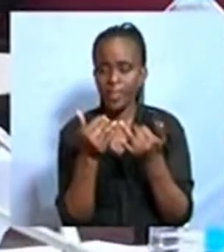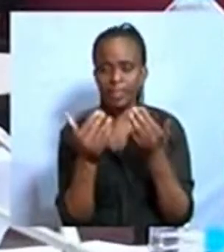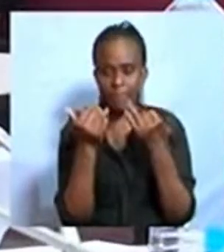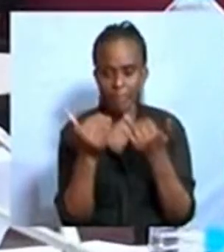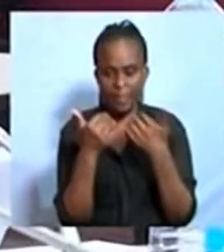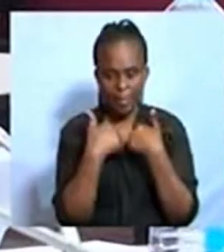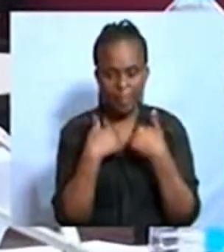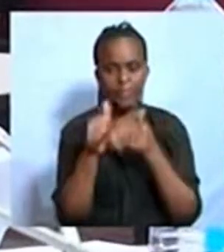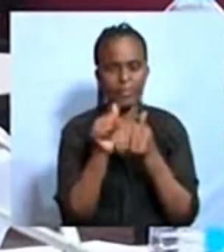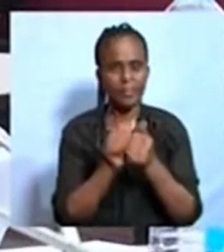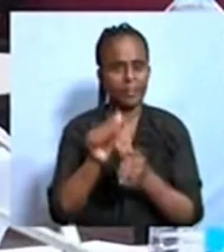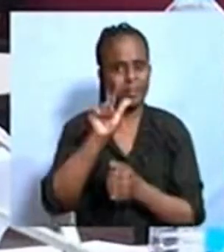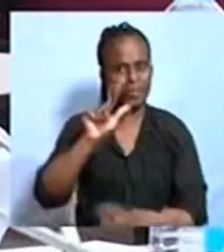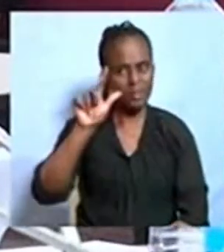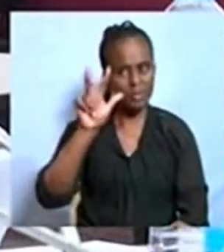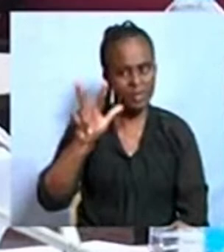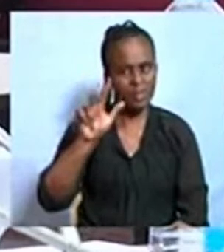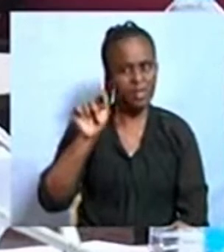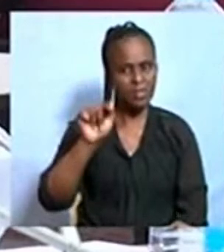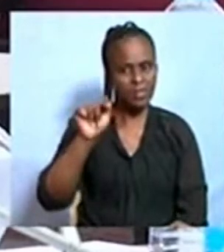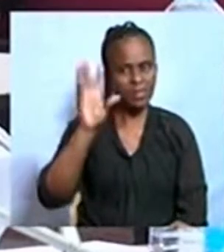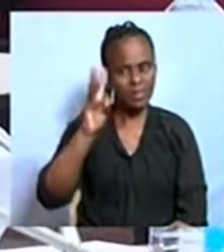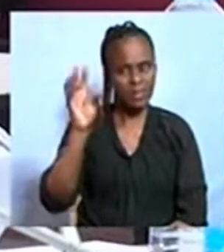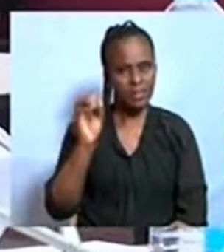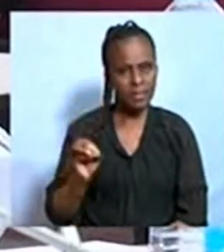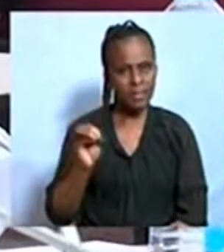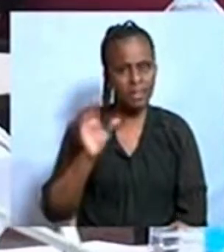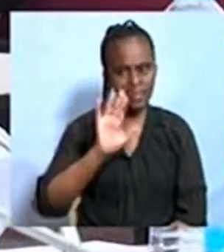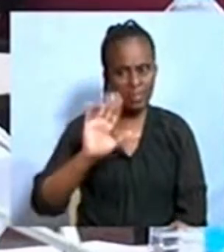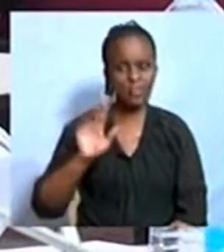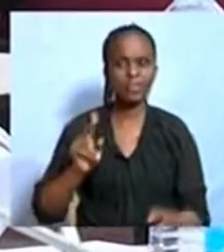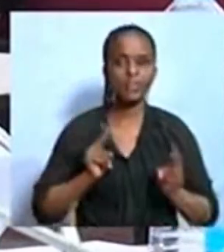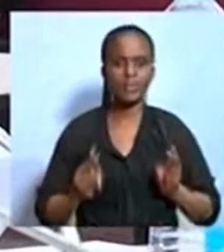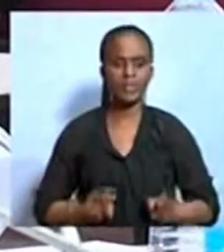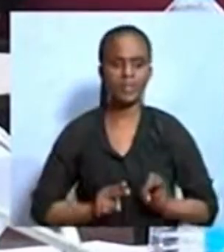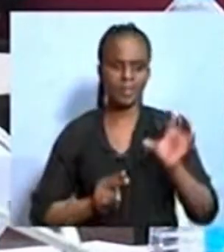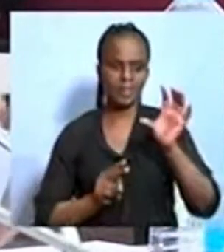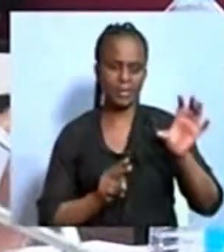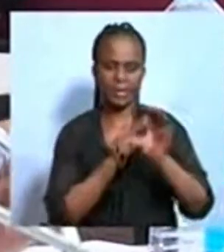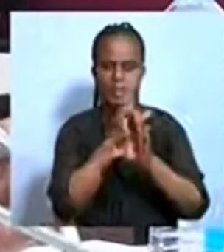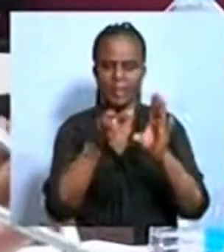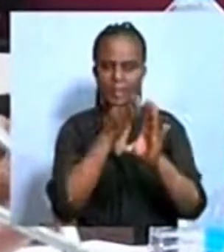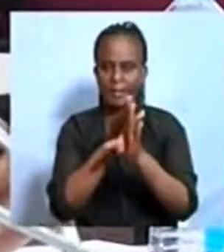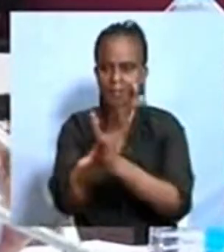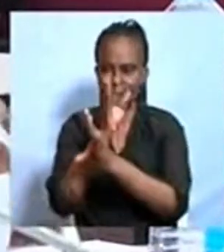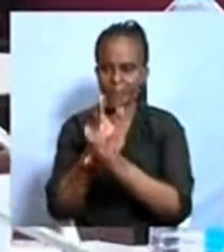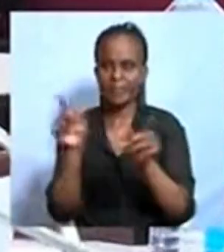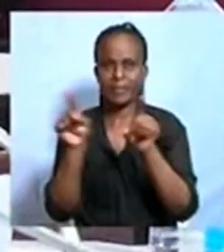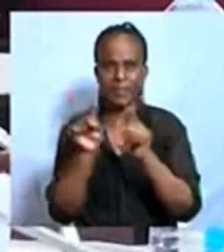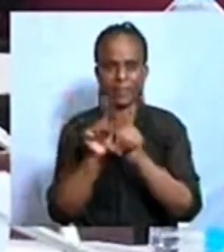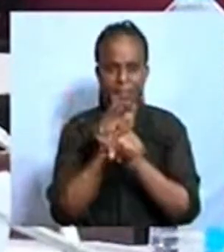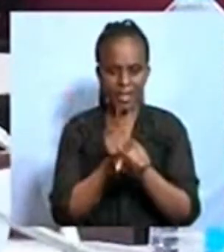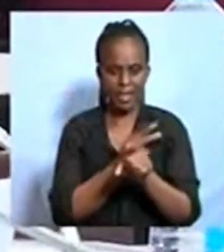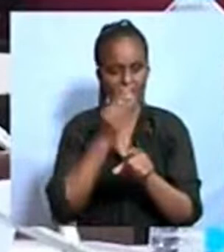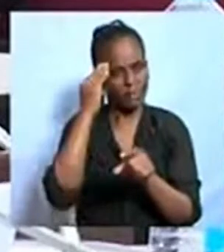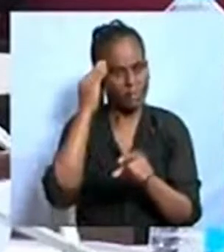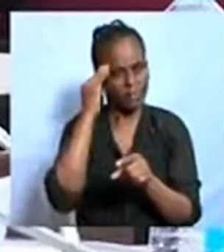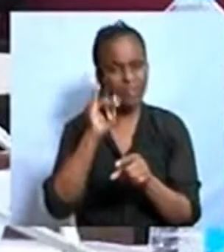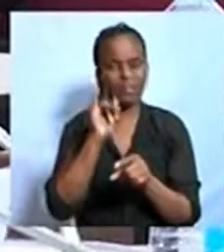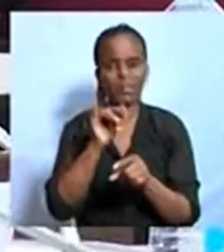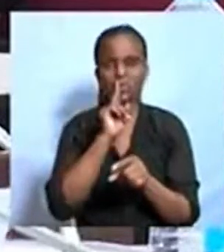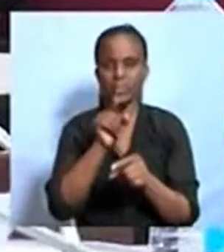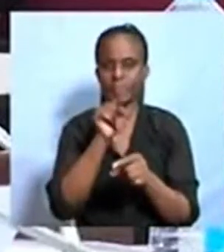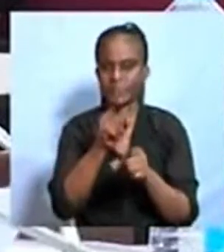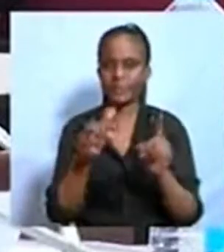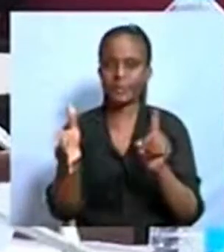about 23.6% of the the health sector budget towards the same. We are really confident that this pillar would be achieved